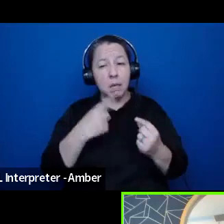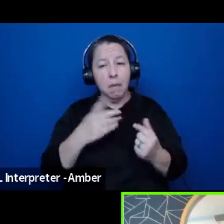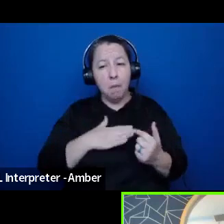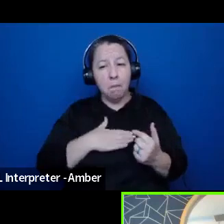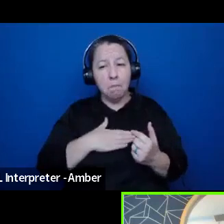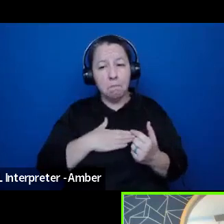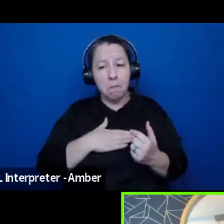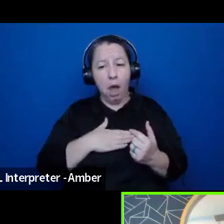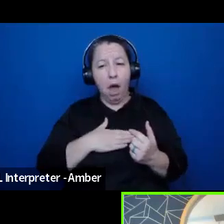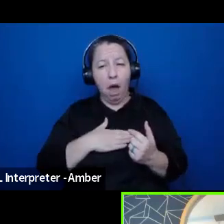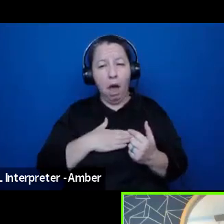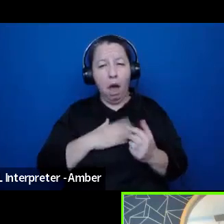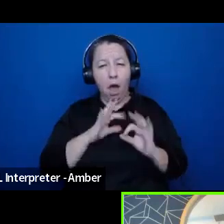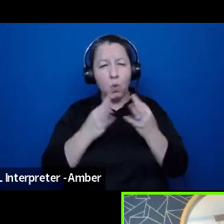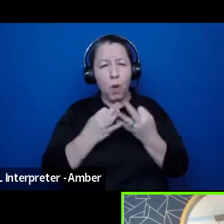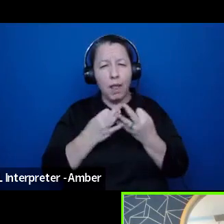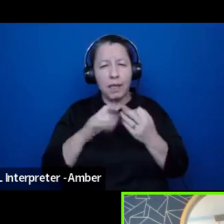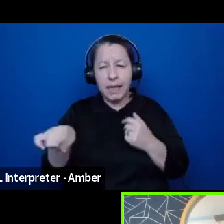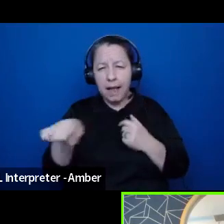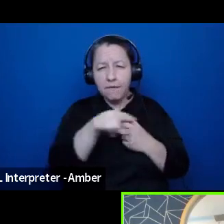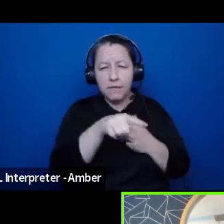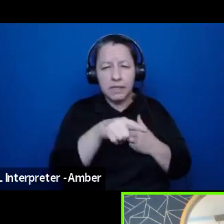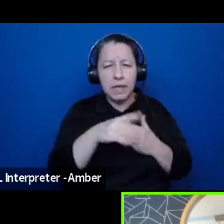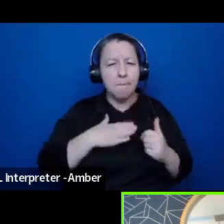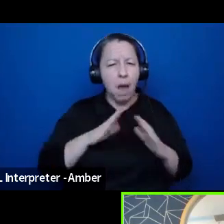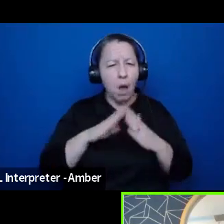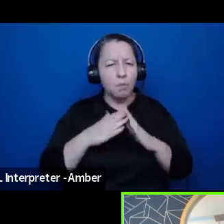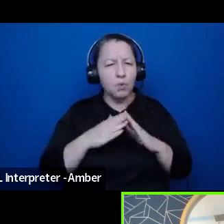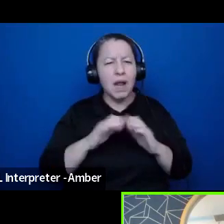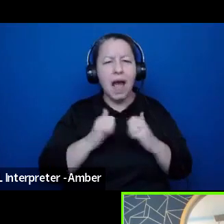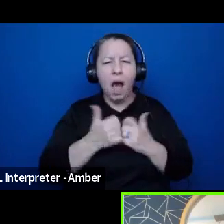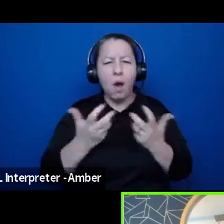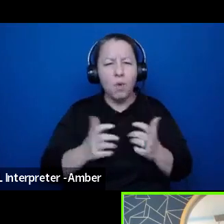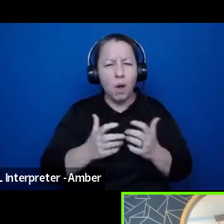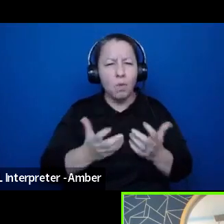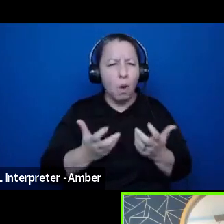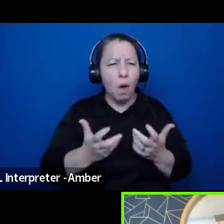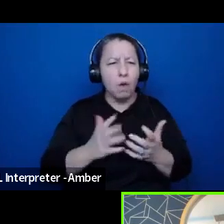to be in community with them, right? I'm opening up my doors to them.